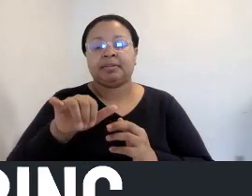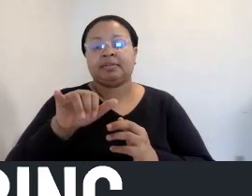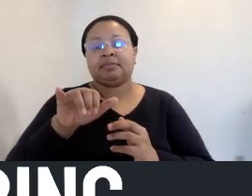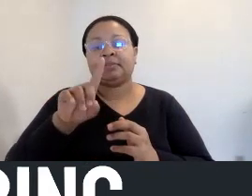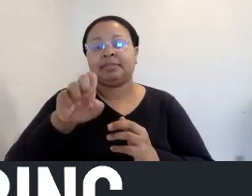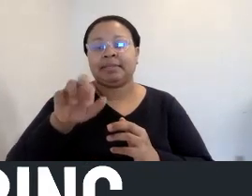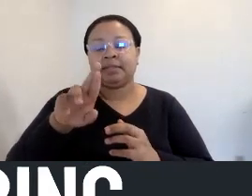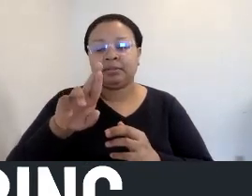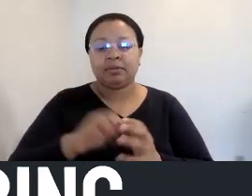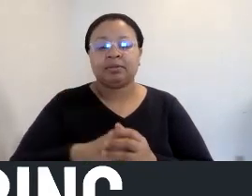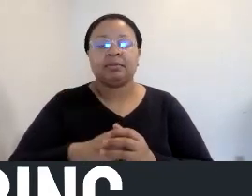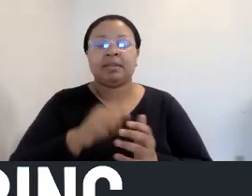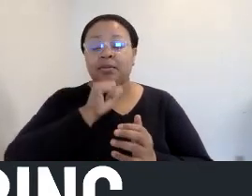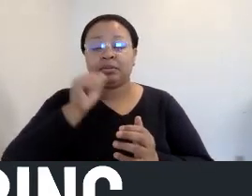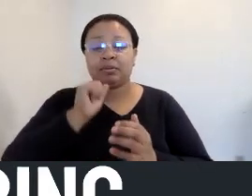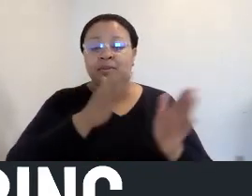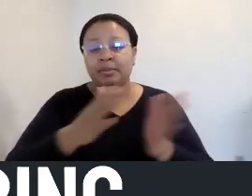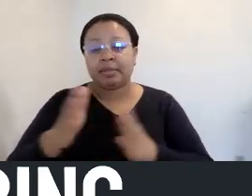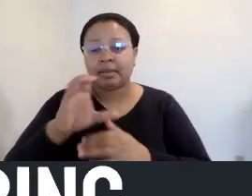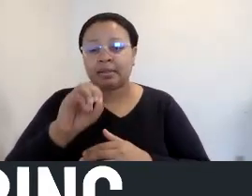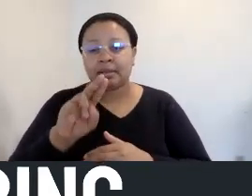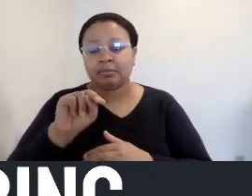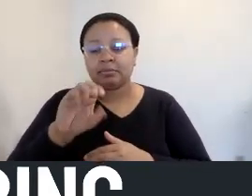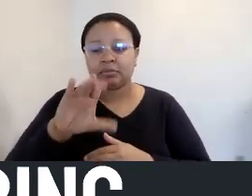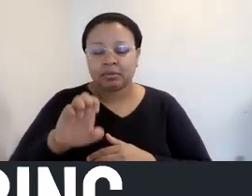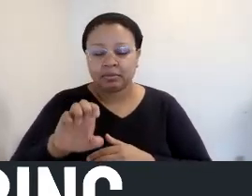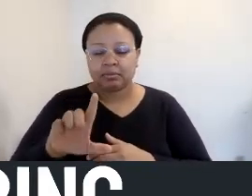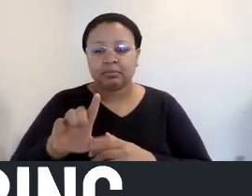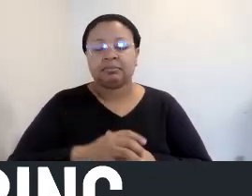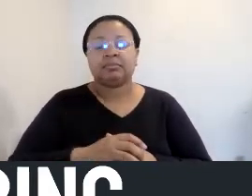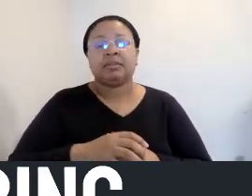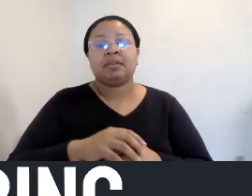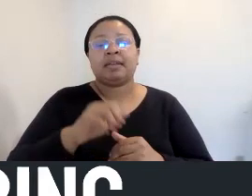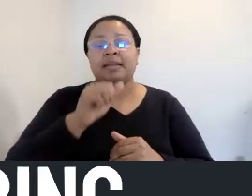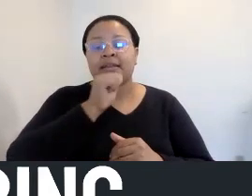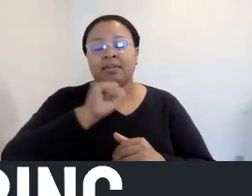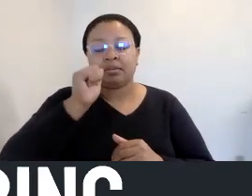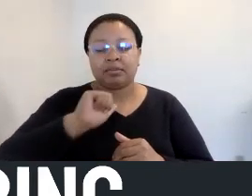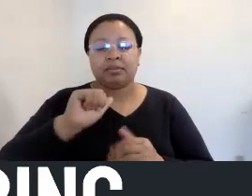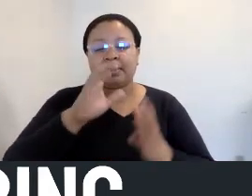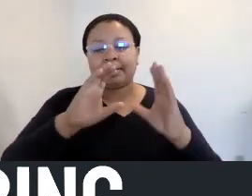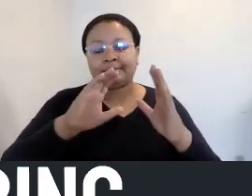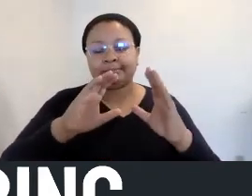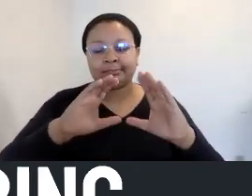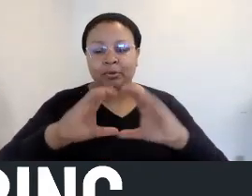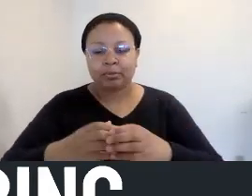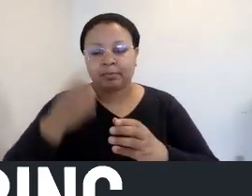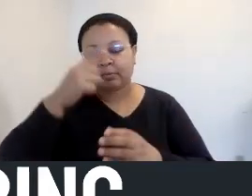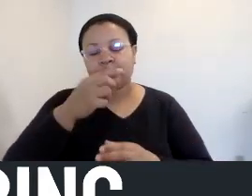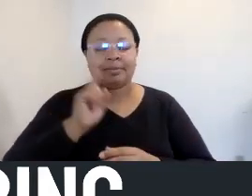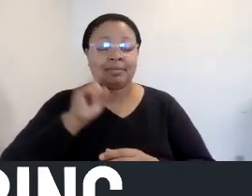Planning Council, Arizona Commission for the Deaf and Hard of Hearing, Sonoran USED at the University of Arizona, Institute